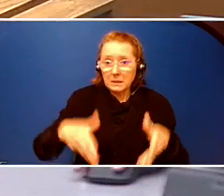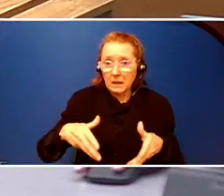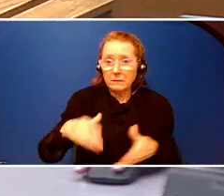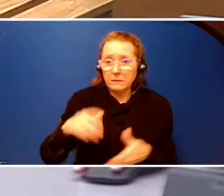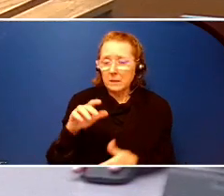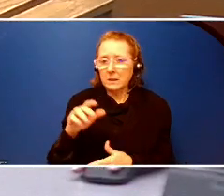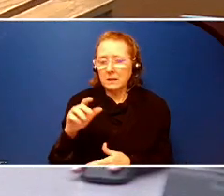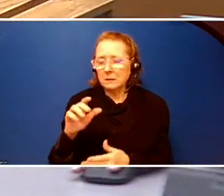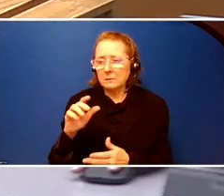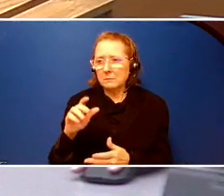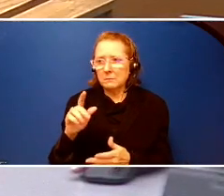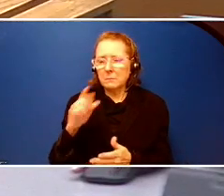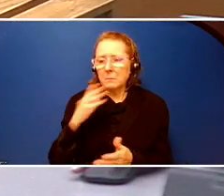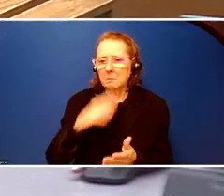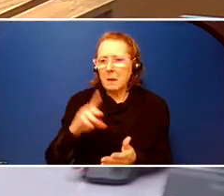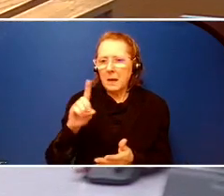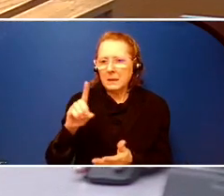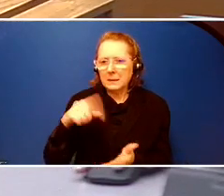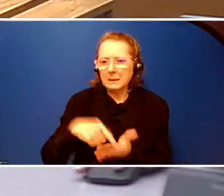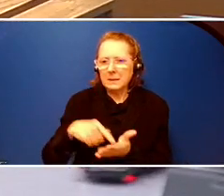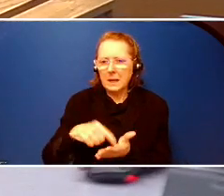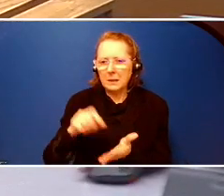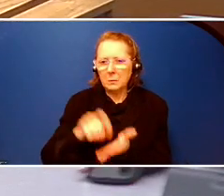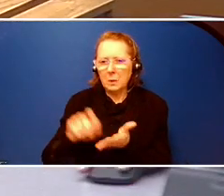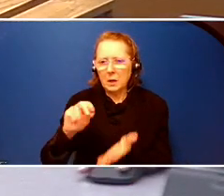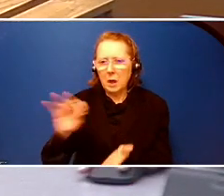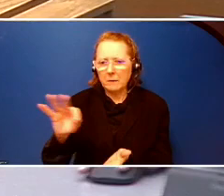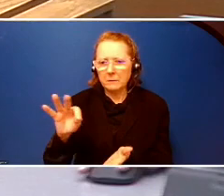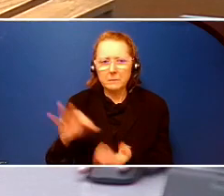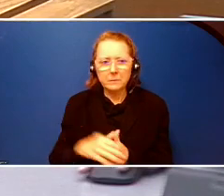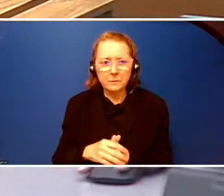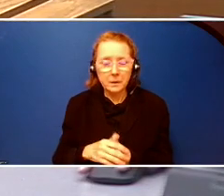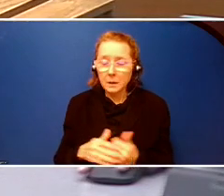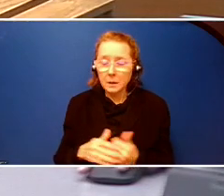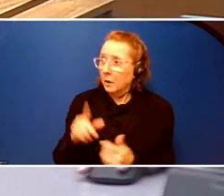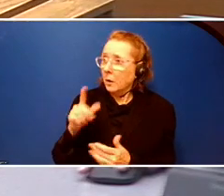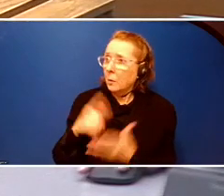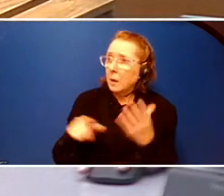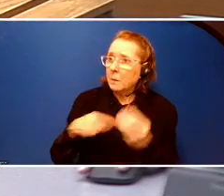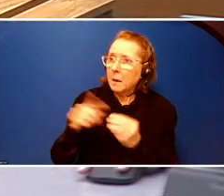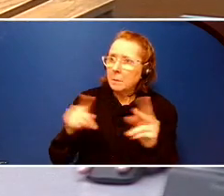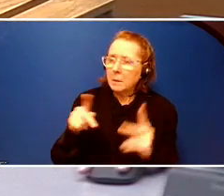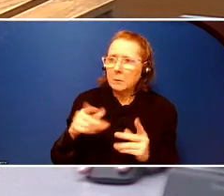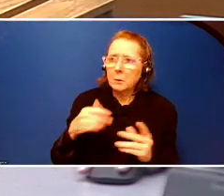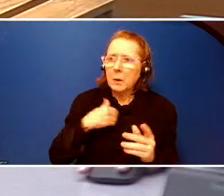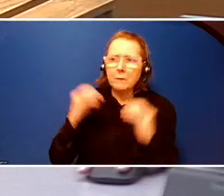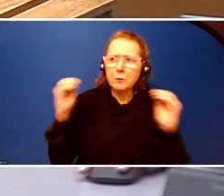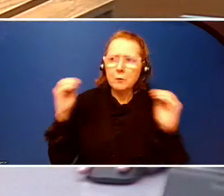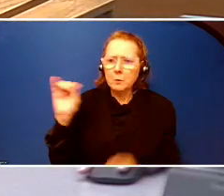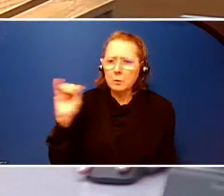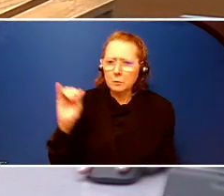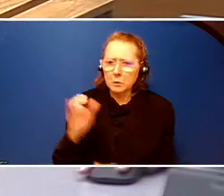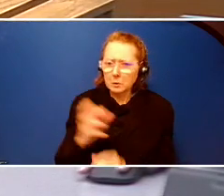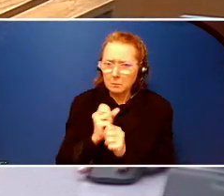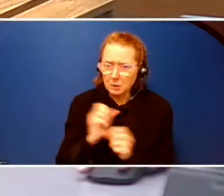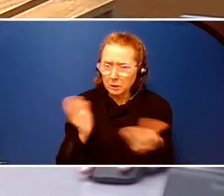any data on who's just not insured at all but receive services?